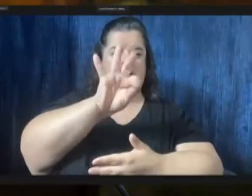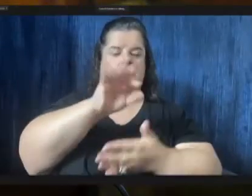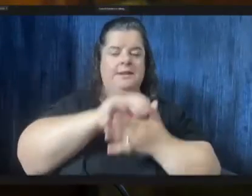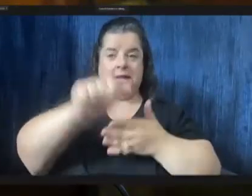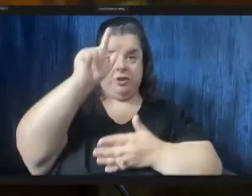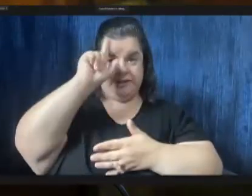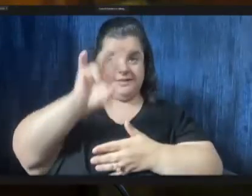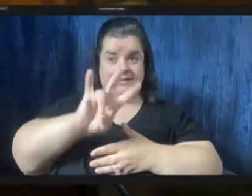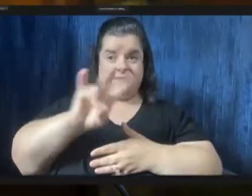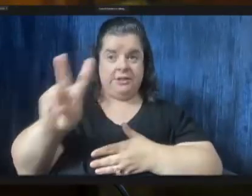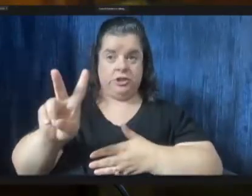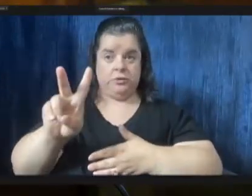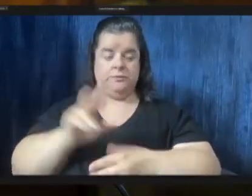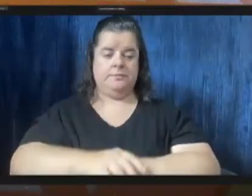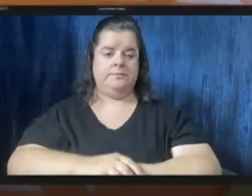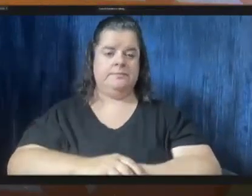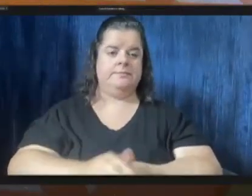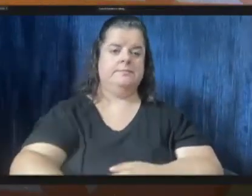$145,949.72.